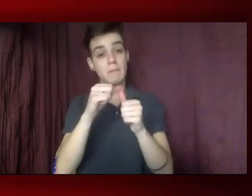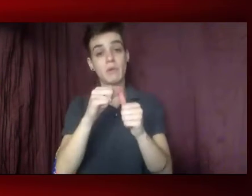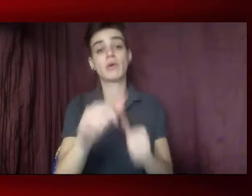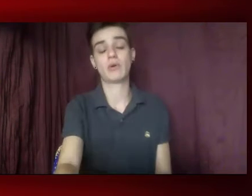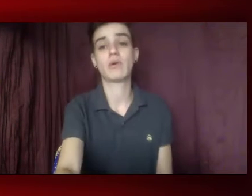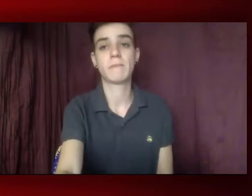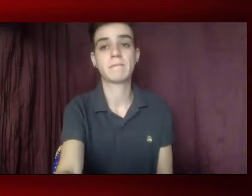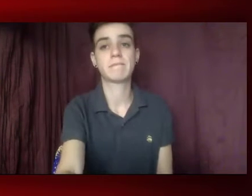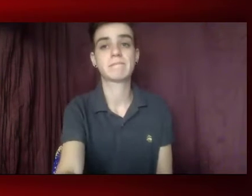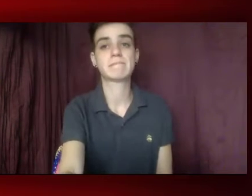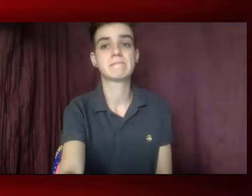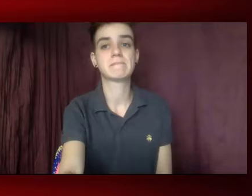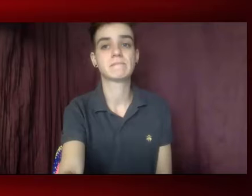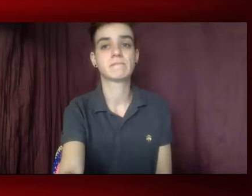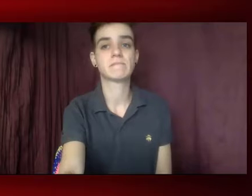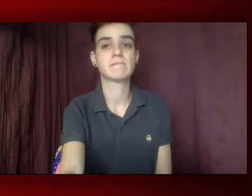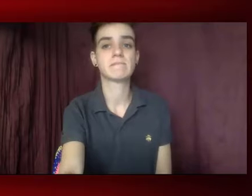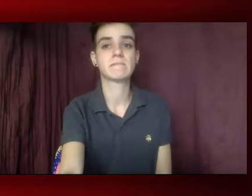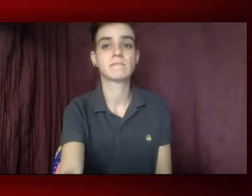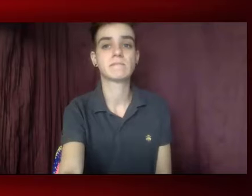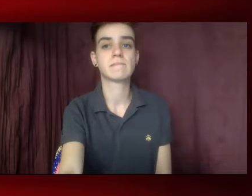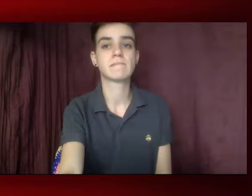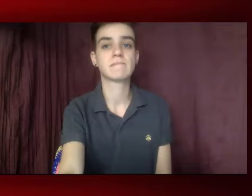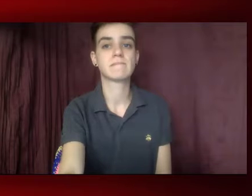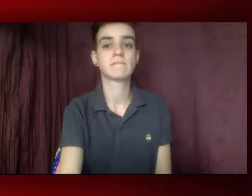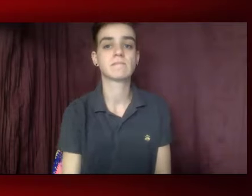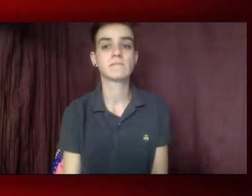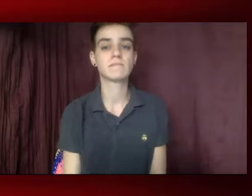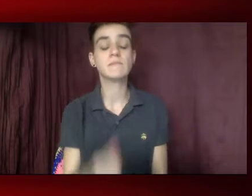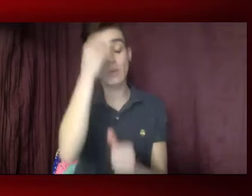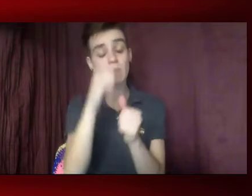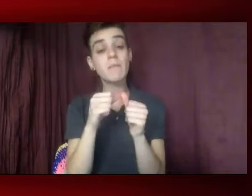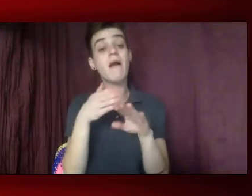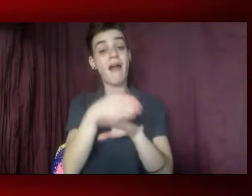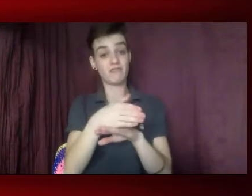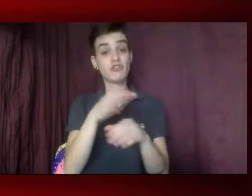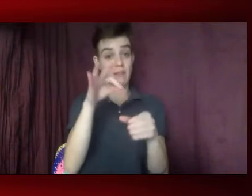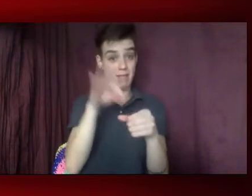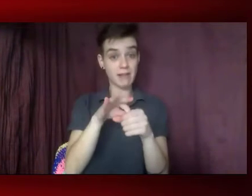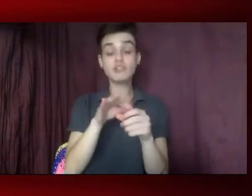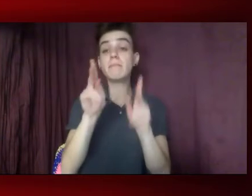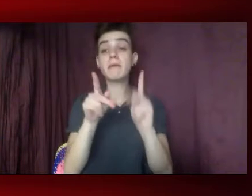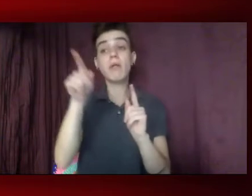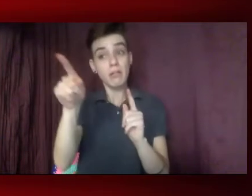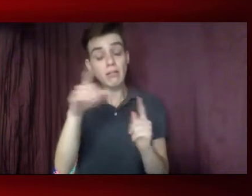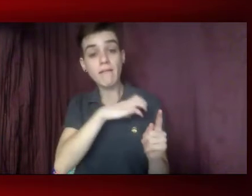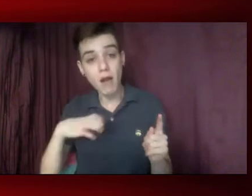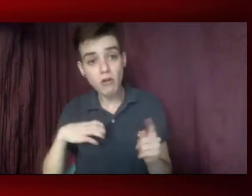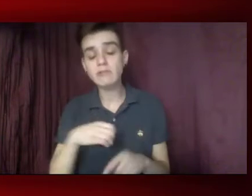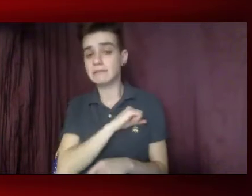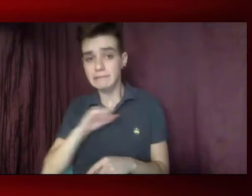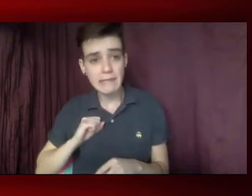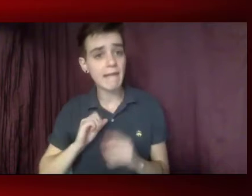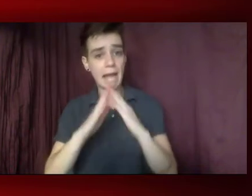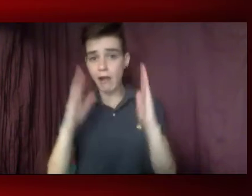election, the people who represent you in the House of Representatives and the people who represent you in the United States Senate,